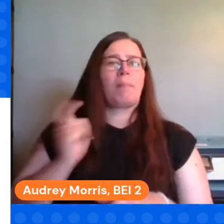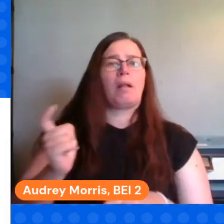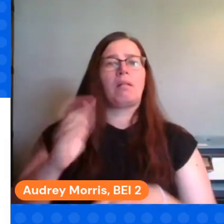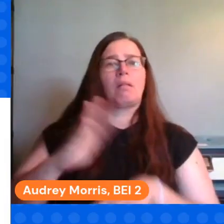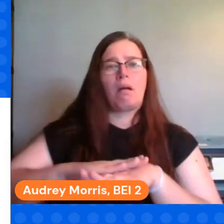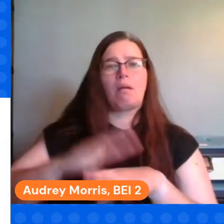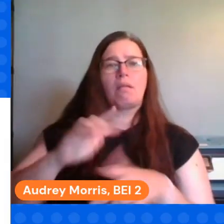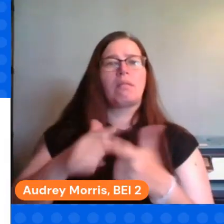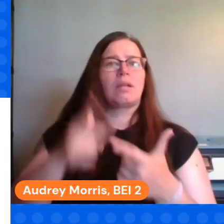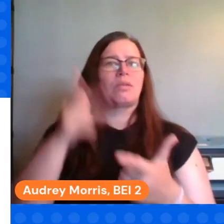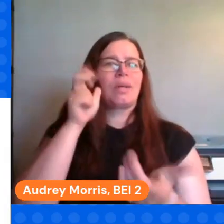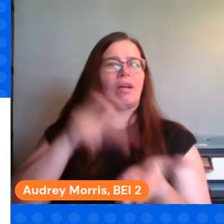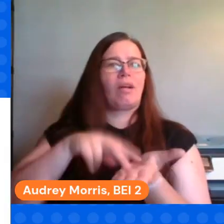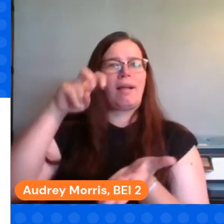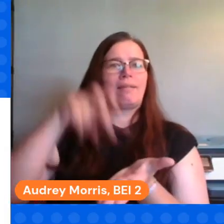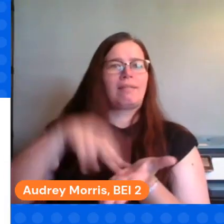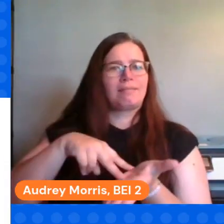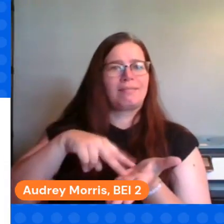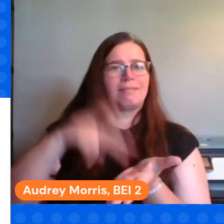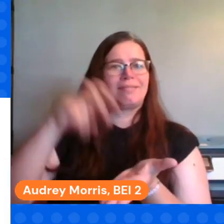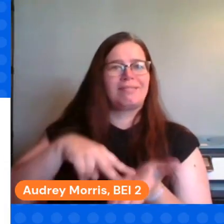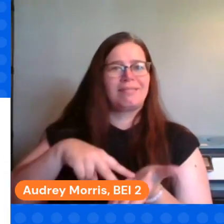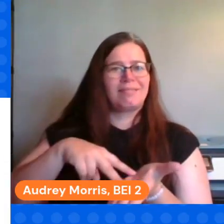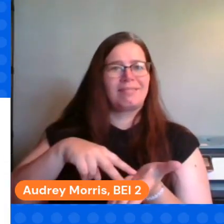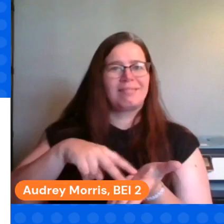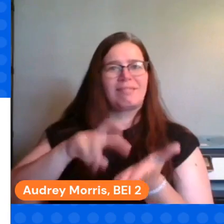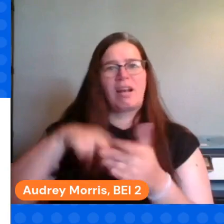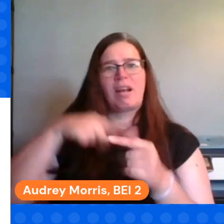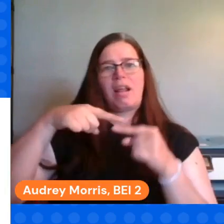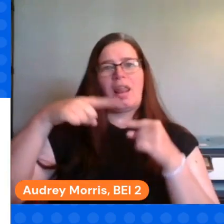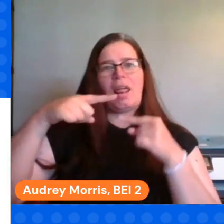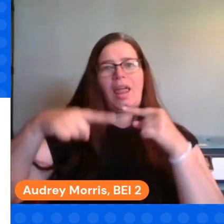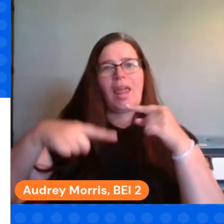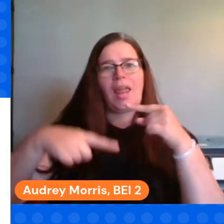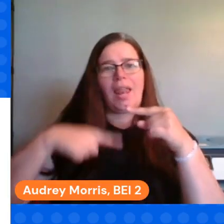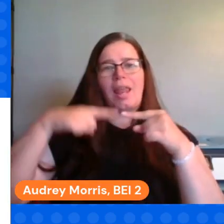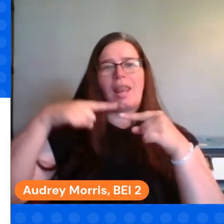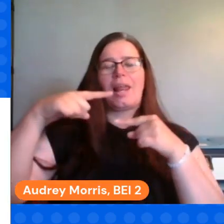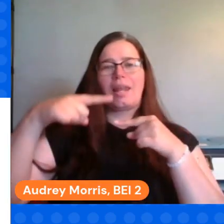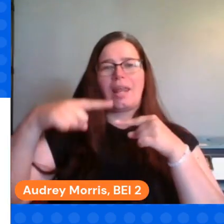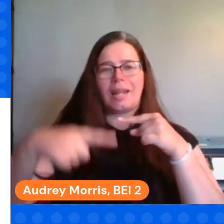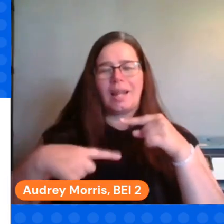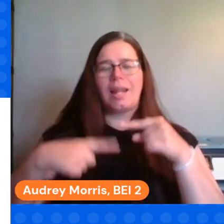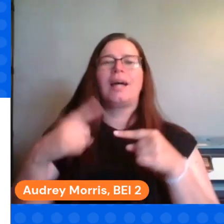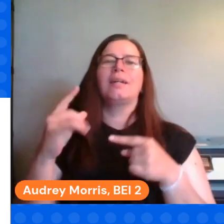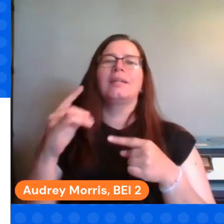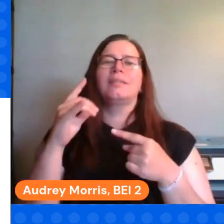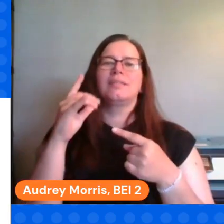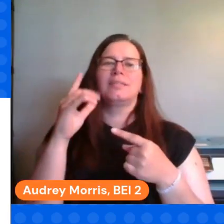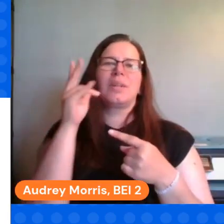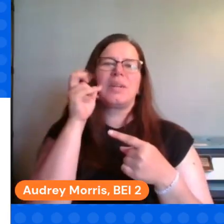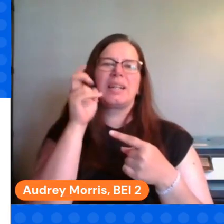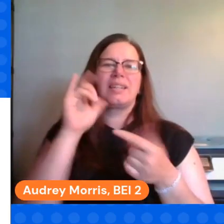hear your code as it runs on the screen. So like the turning, you hear it.